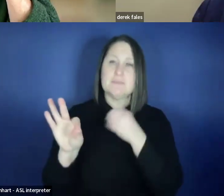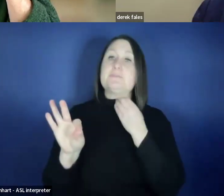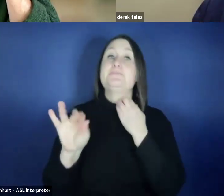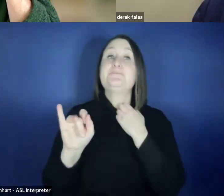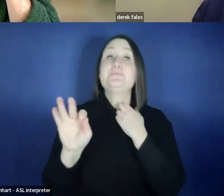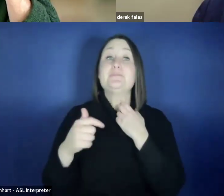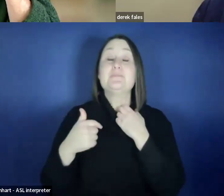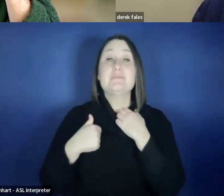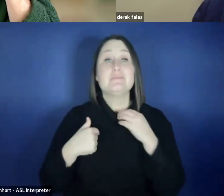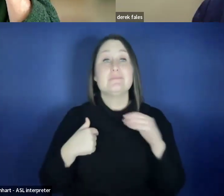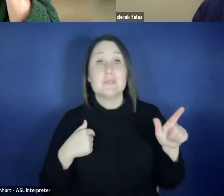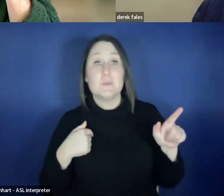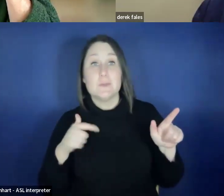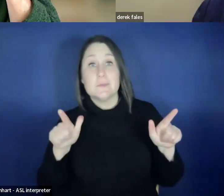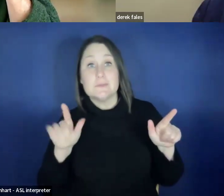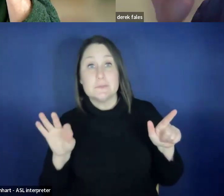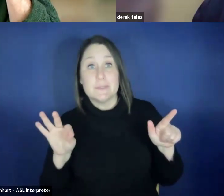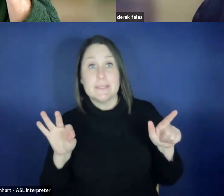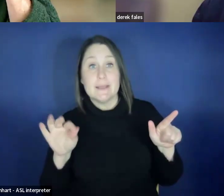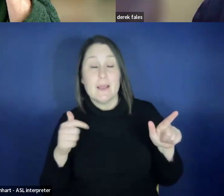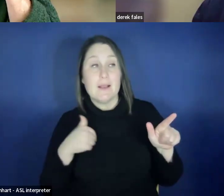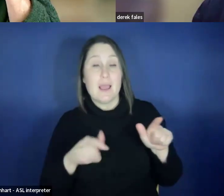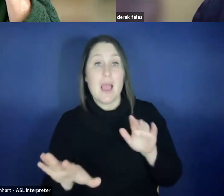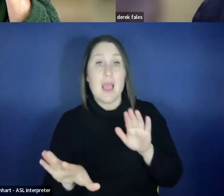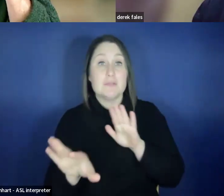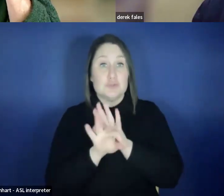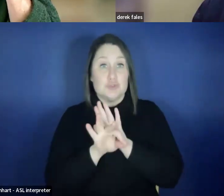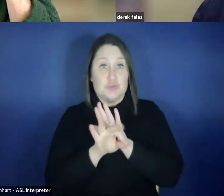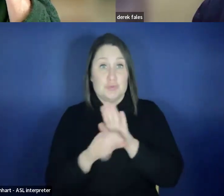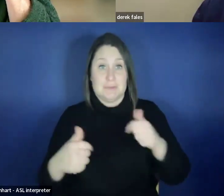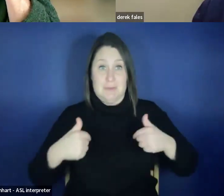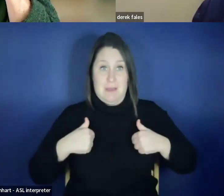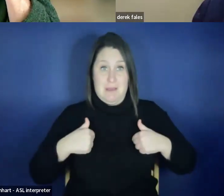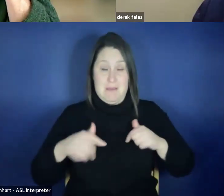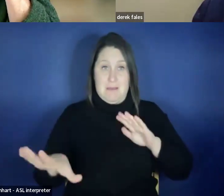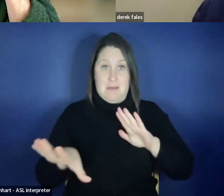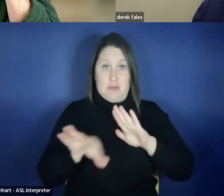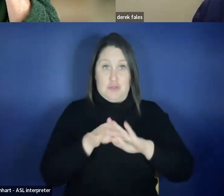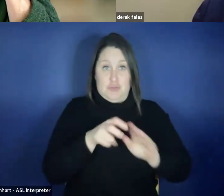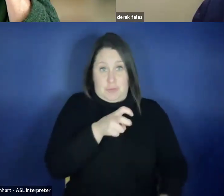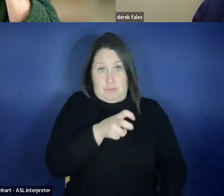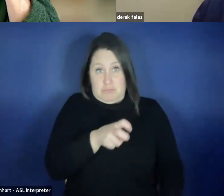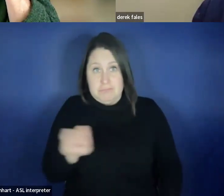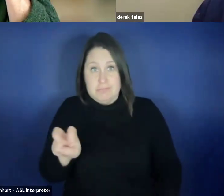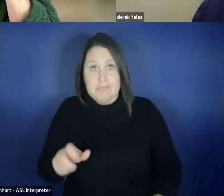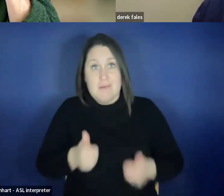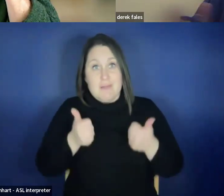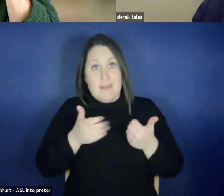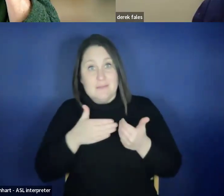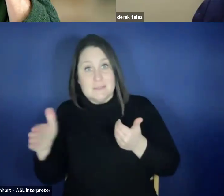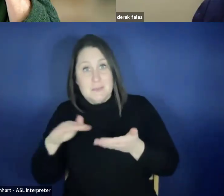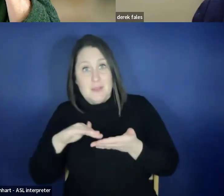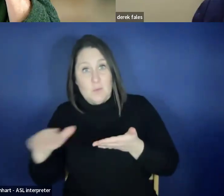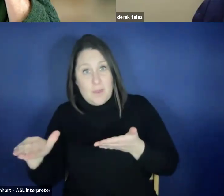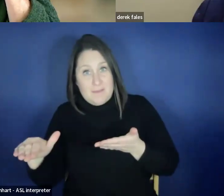on Section 21 or 29 and I'm choosing to move to apply to go to the lifespan waiver, I would have to